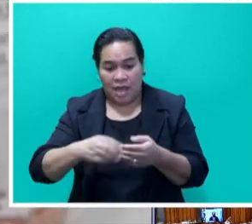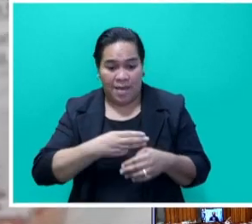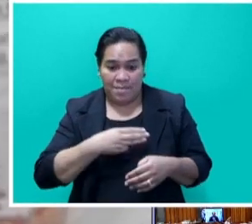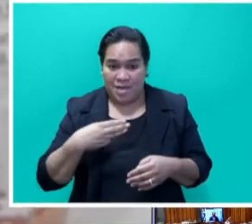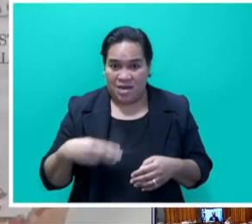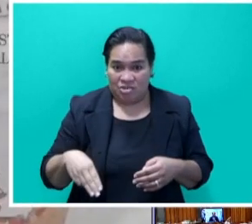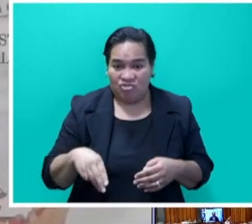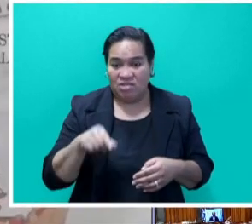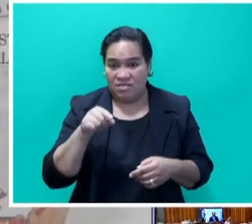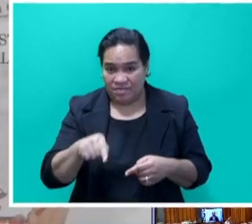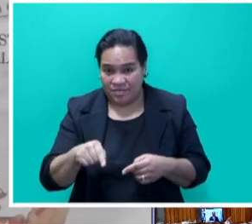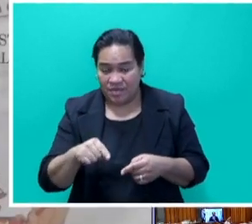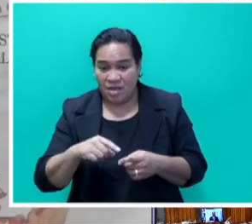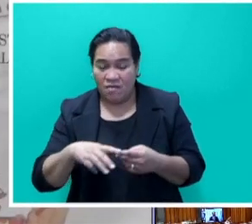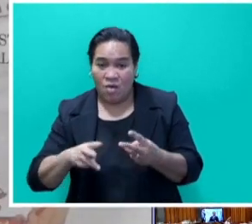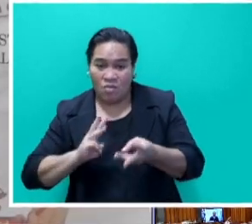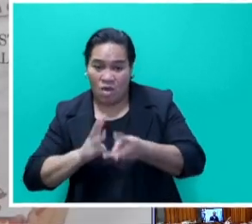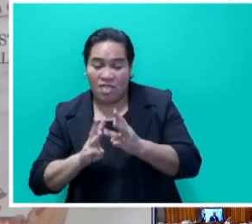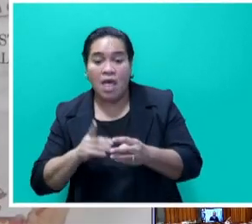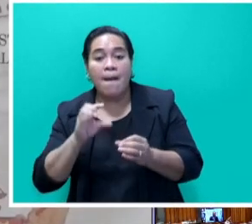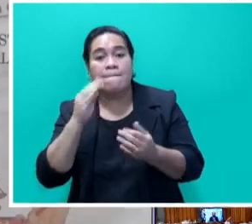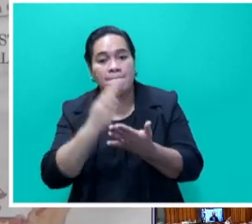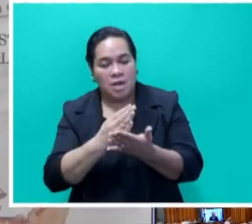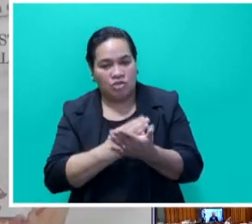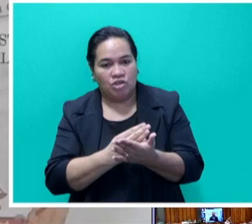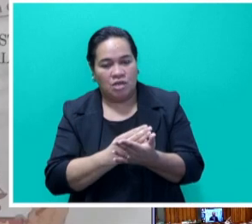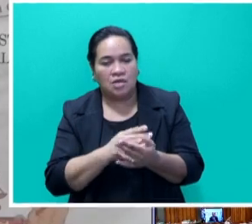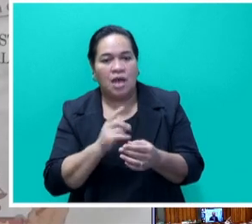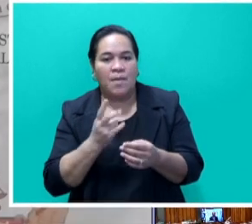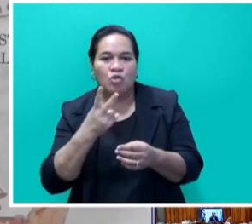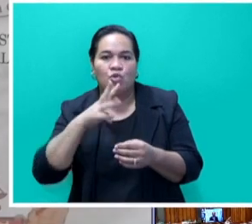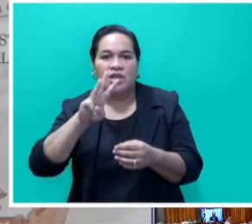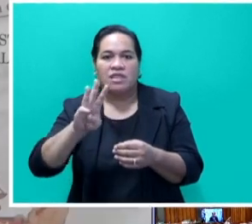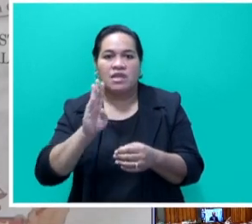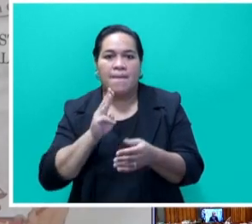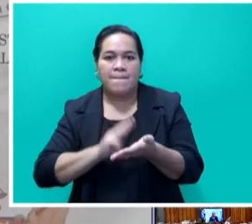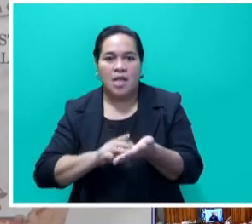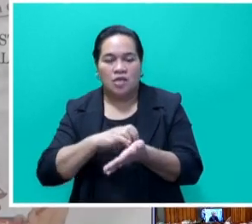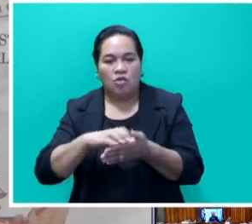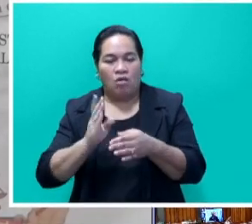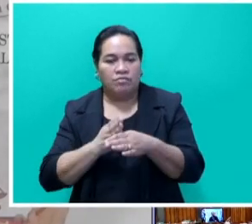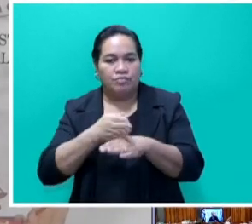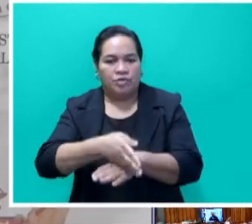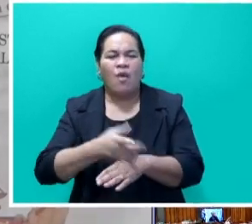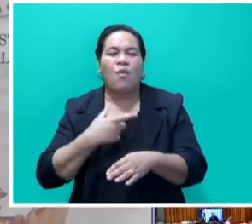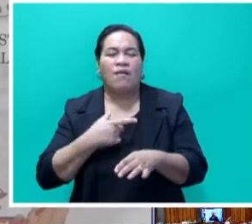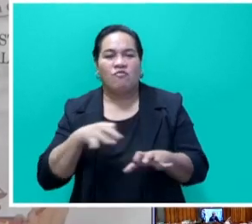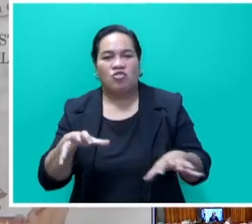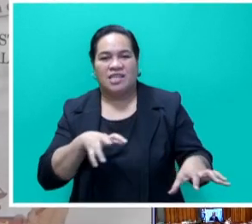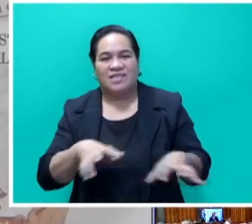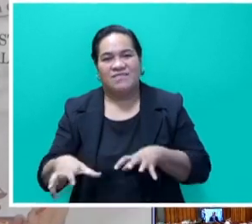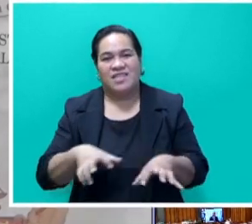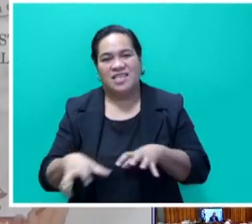and Meteorological Services has been given a budget of slightly over $23 million for its activities.